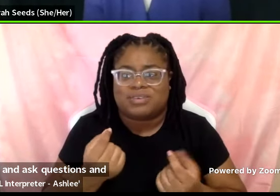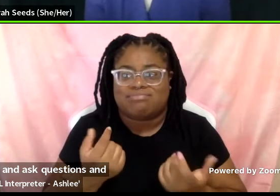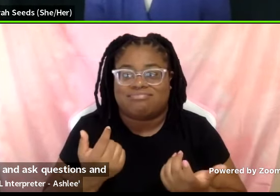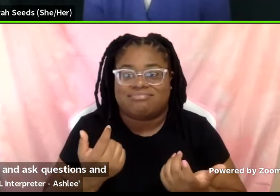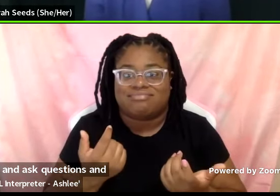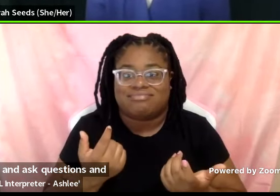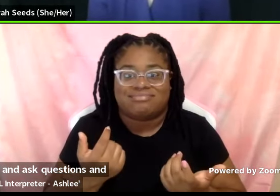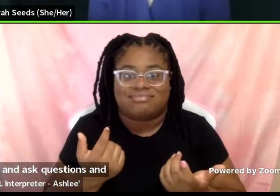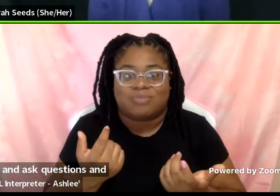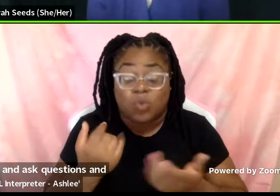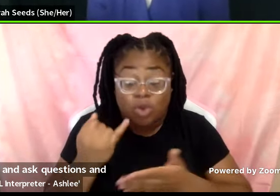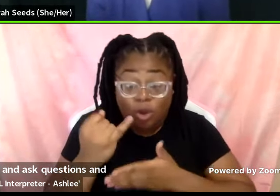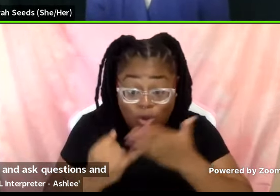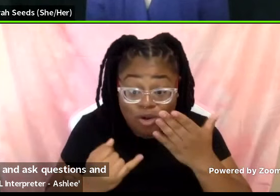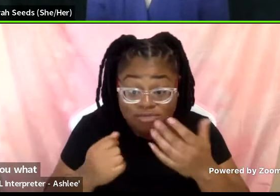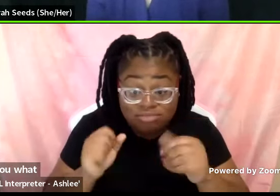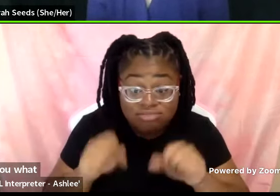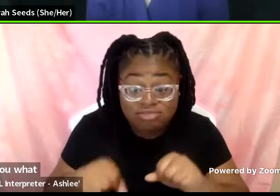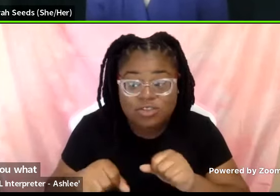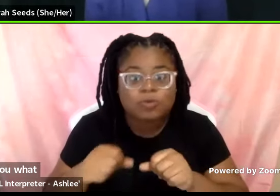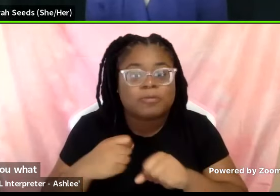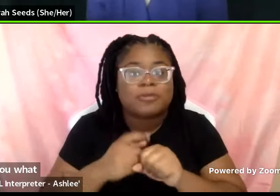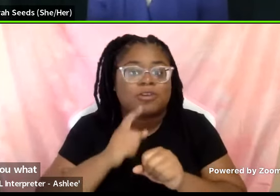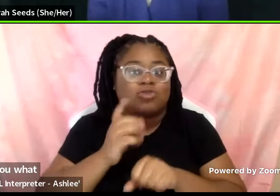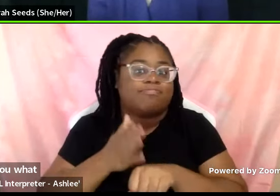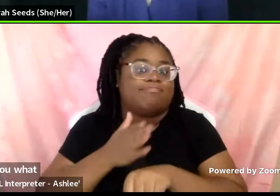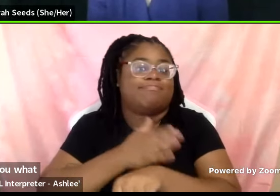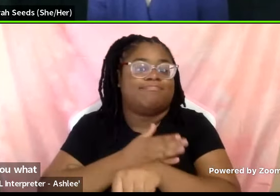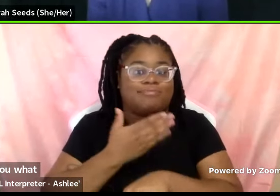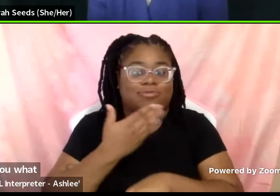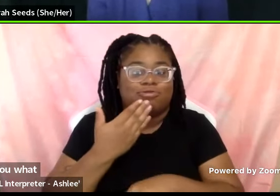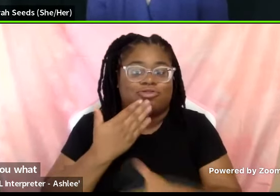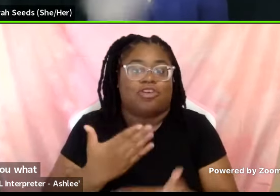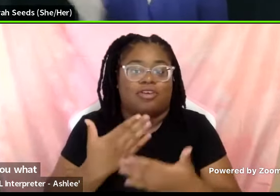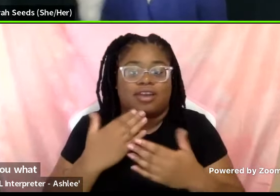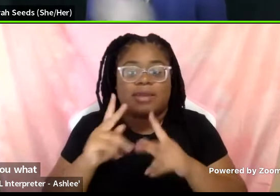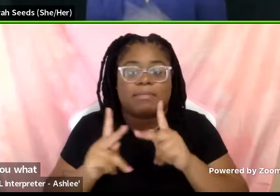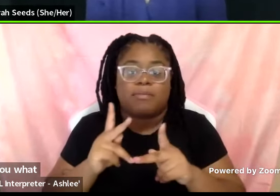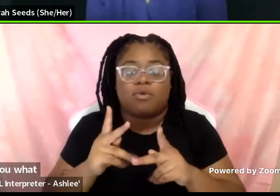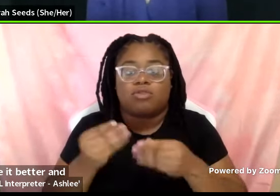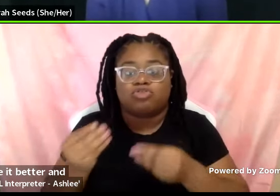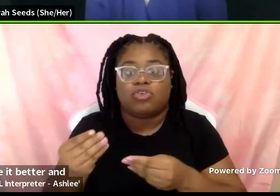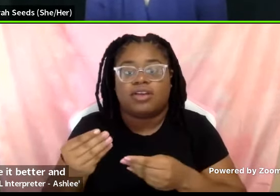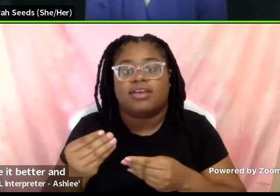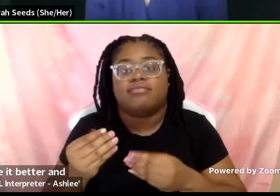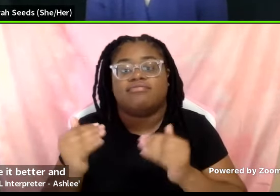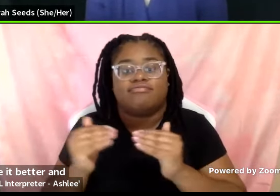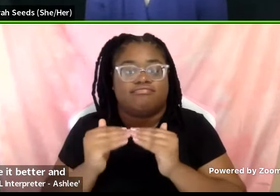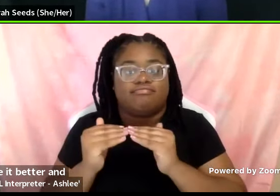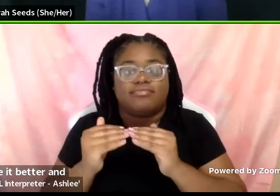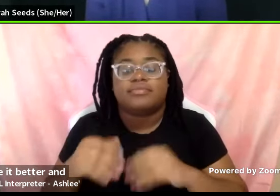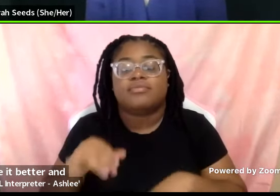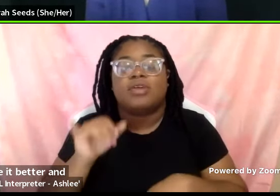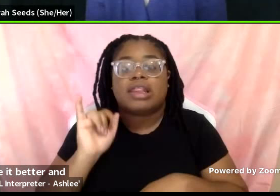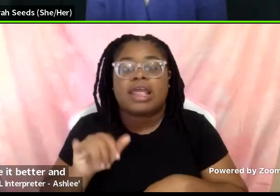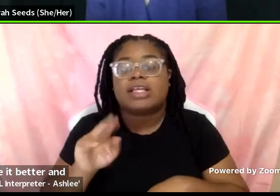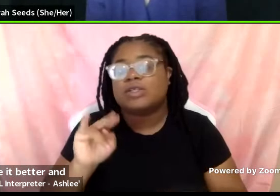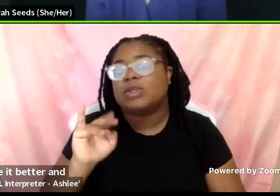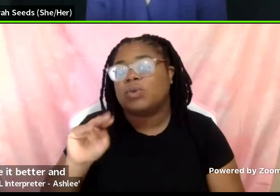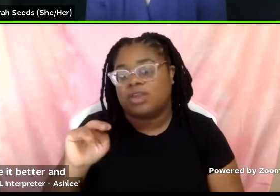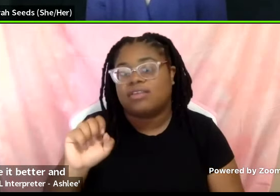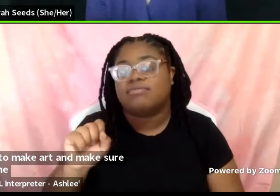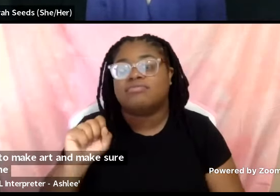let's make it good. And let's make sure everyone is treated fairly. That's the whole point. So the union's here to guide us, and that's what we need to utilize it